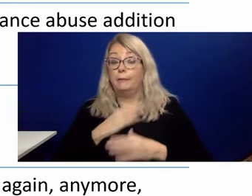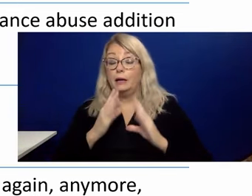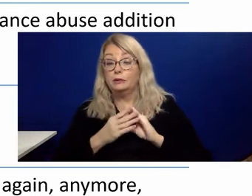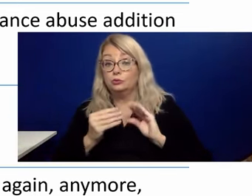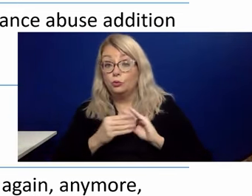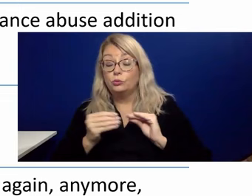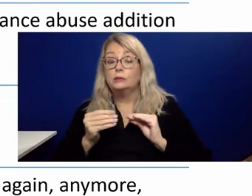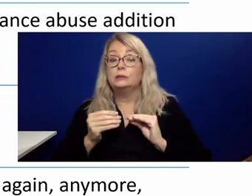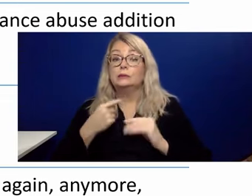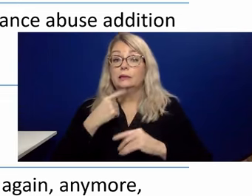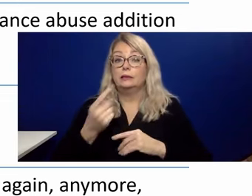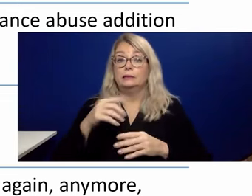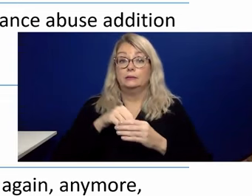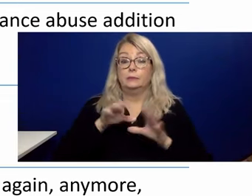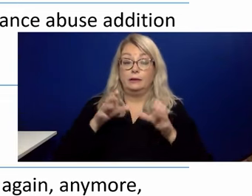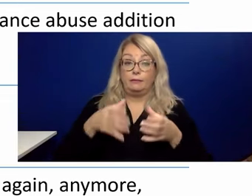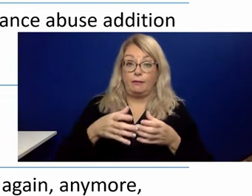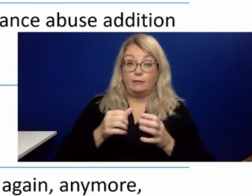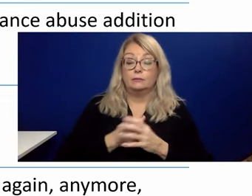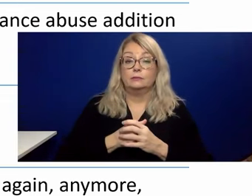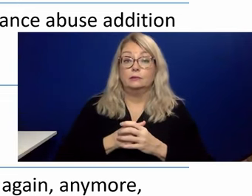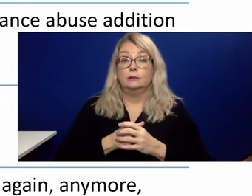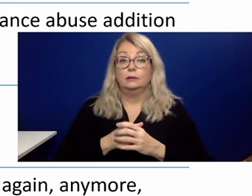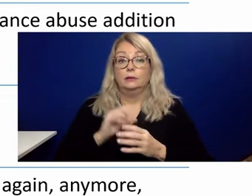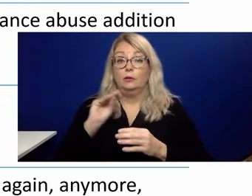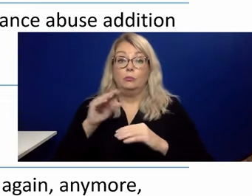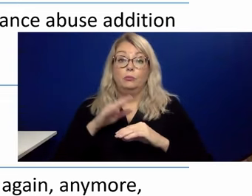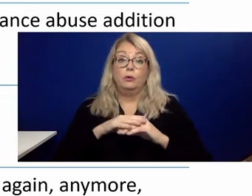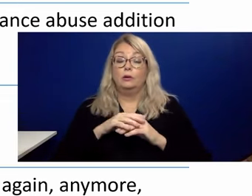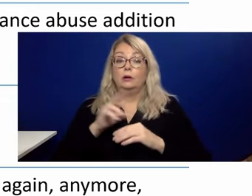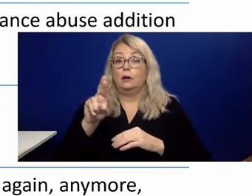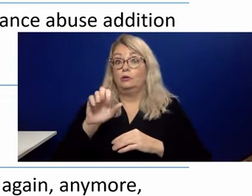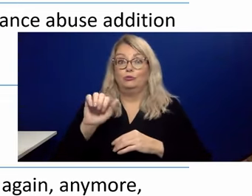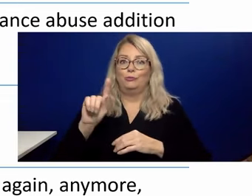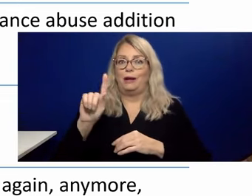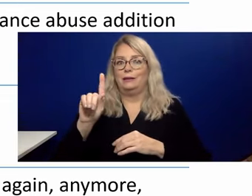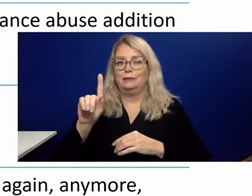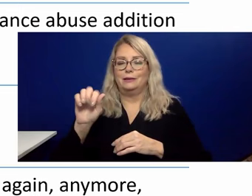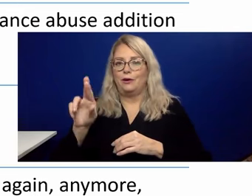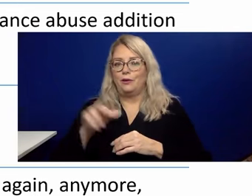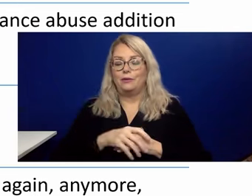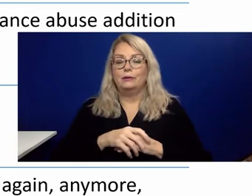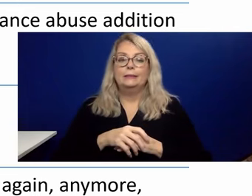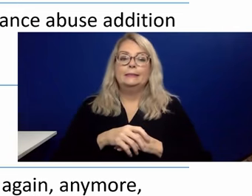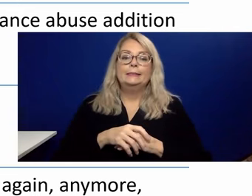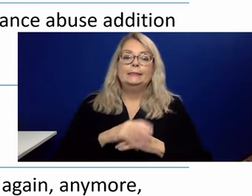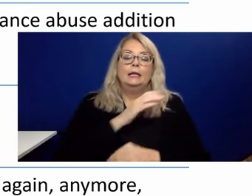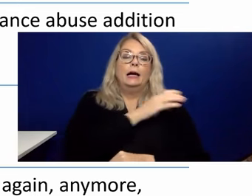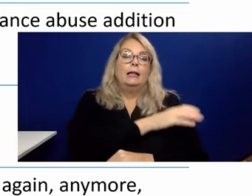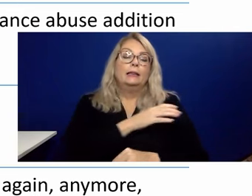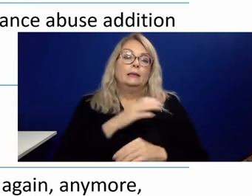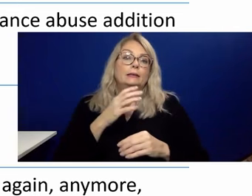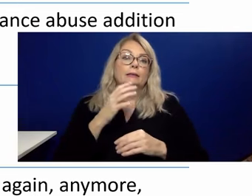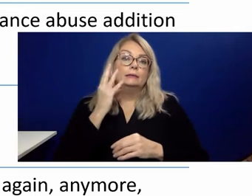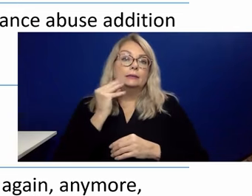them in class, just to even bring it on their radar. A lot of their clinical experience as well is in